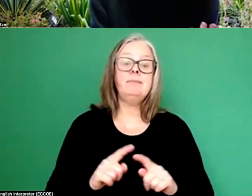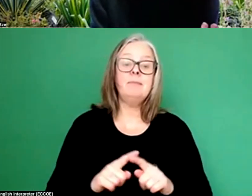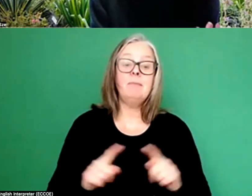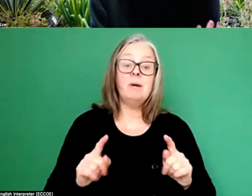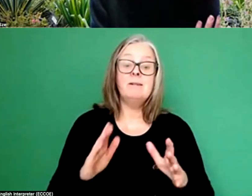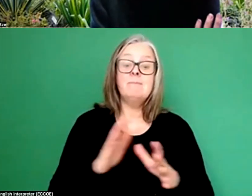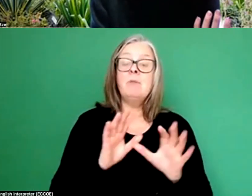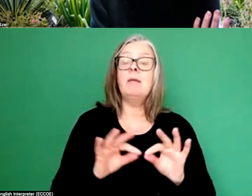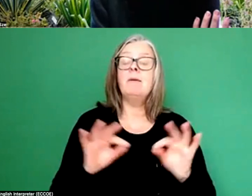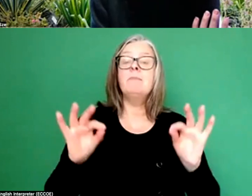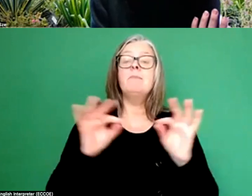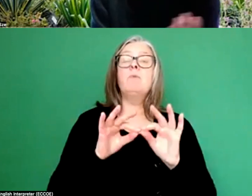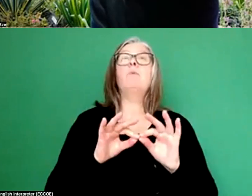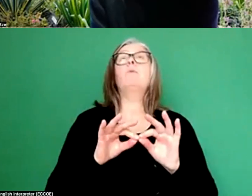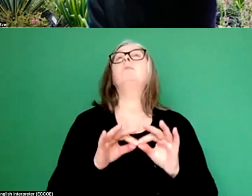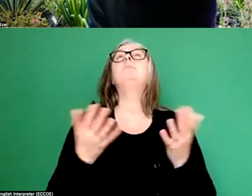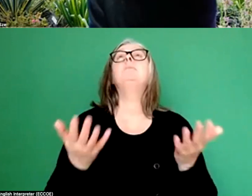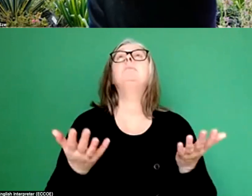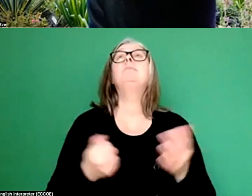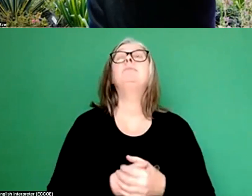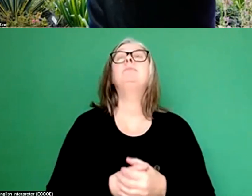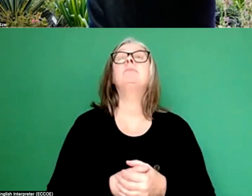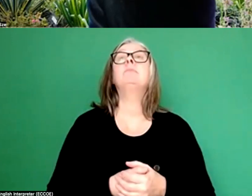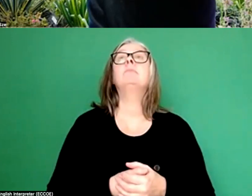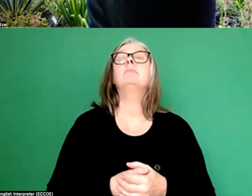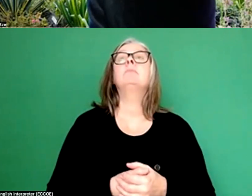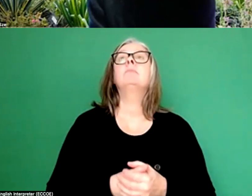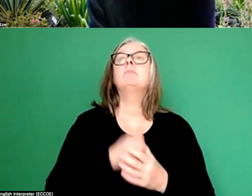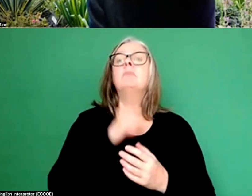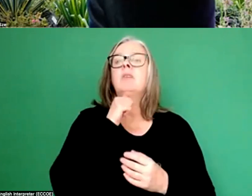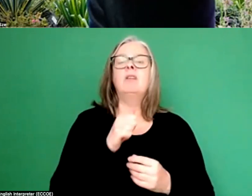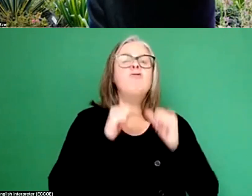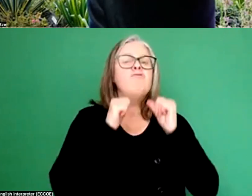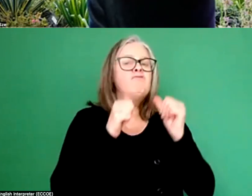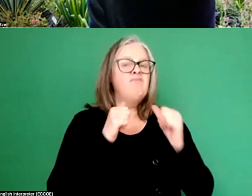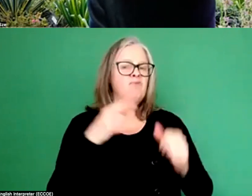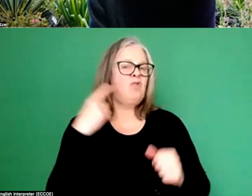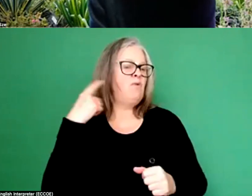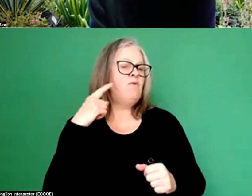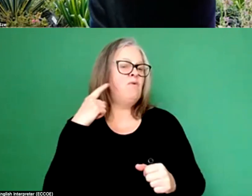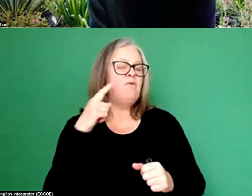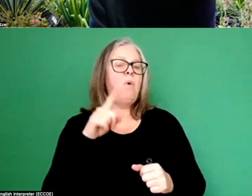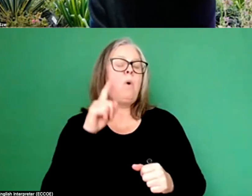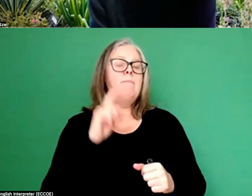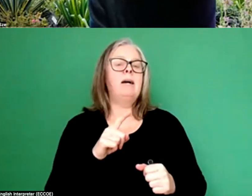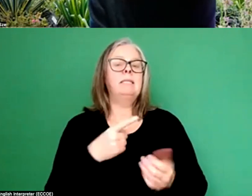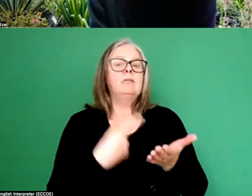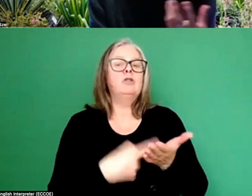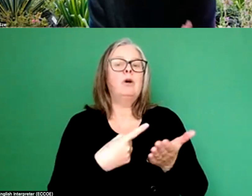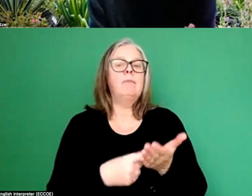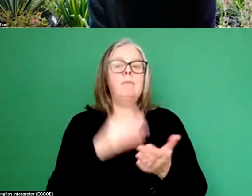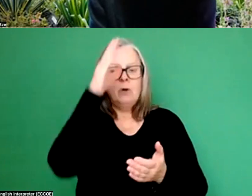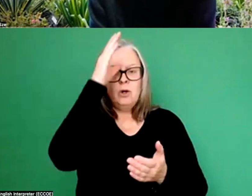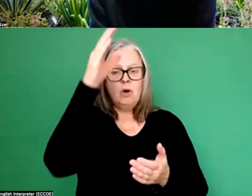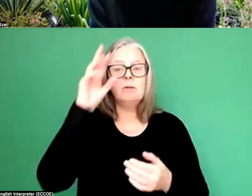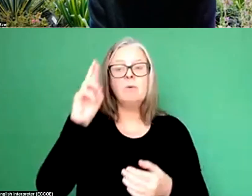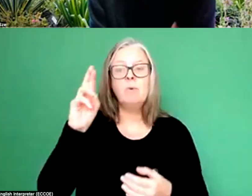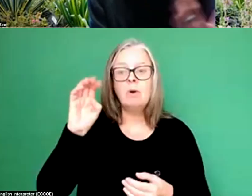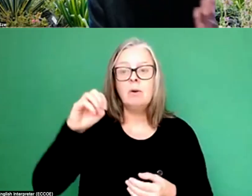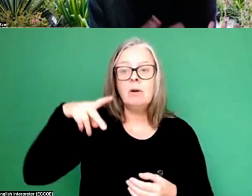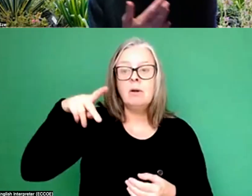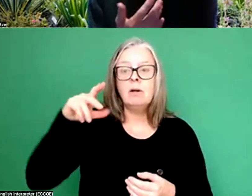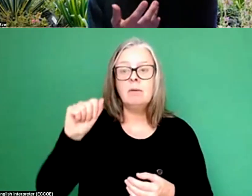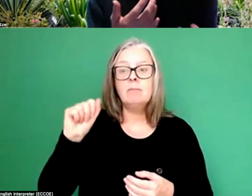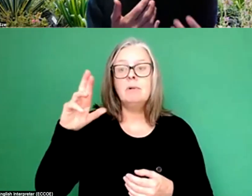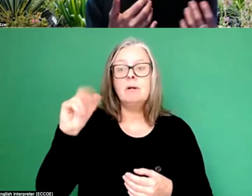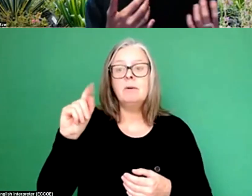reflexive, like, oh, I don't understand why reparations is part of this conversation. Do you know what mean? Or that this is a techno fix. Like,